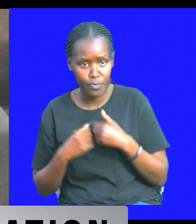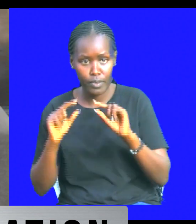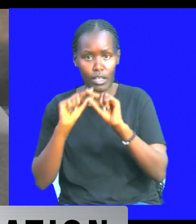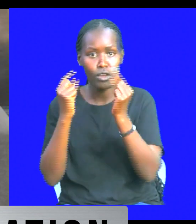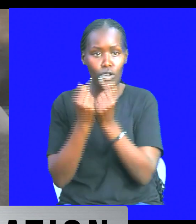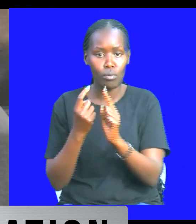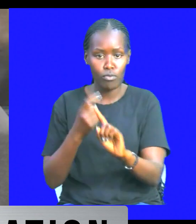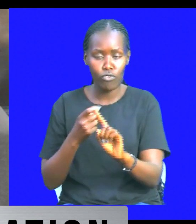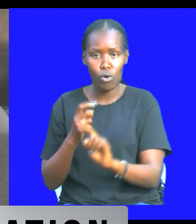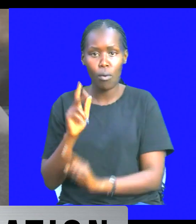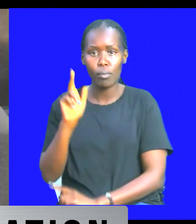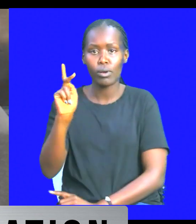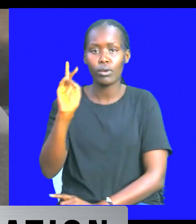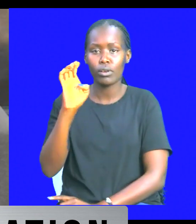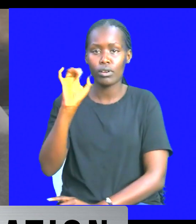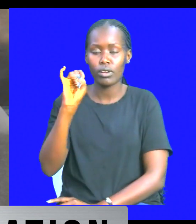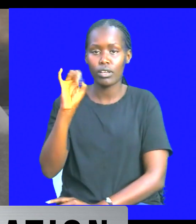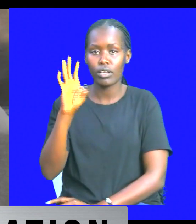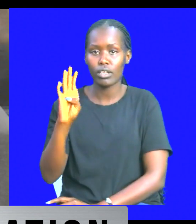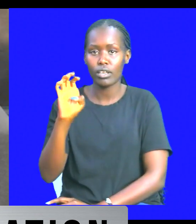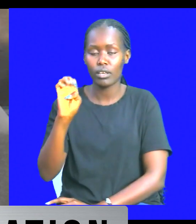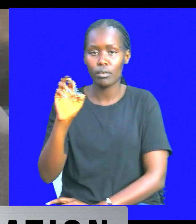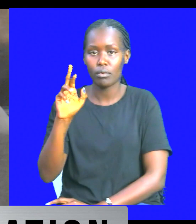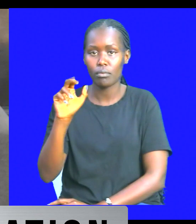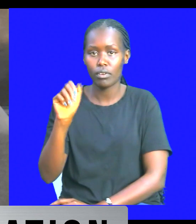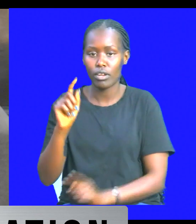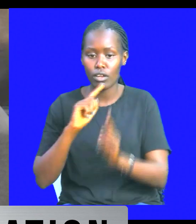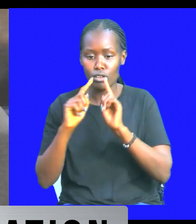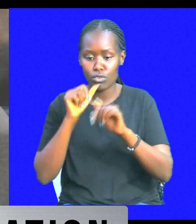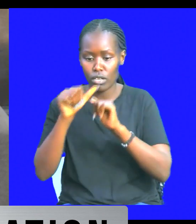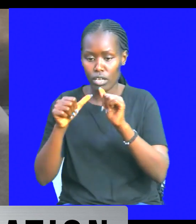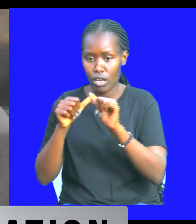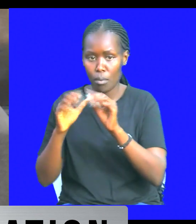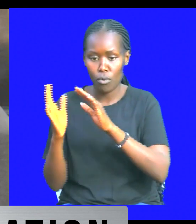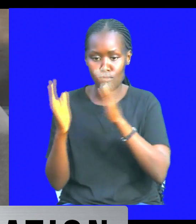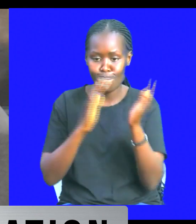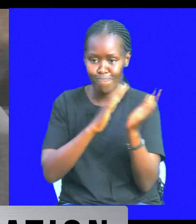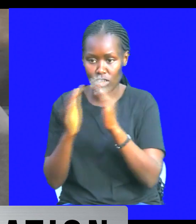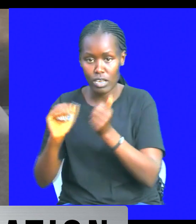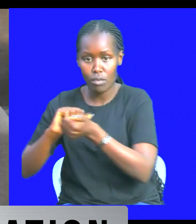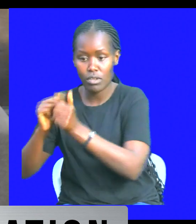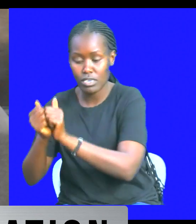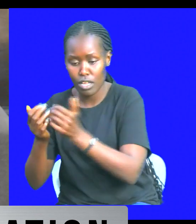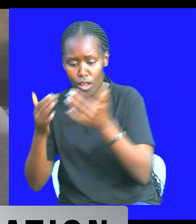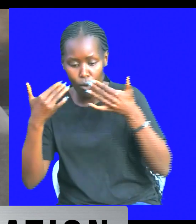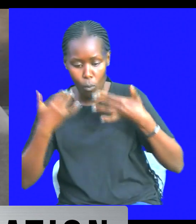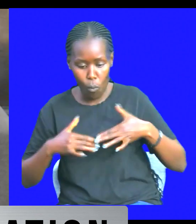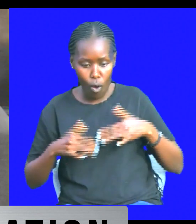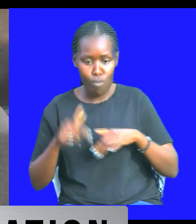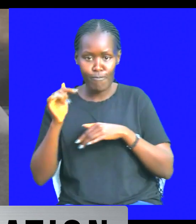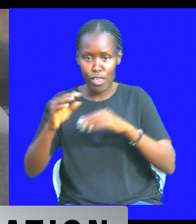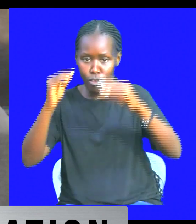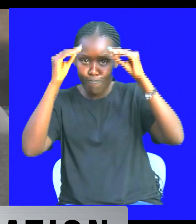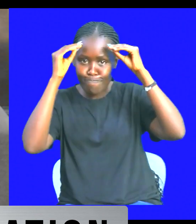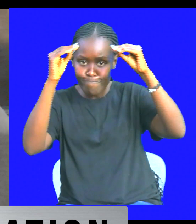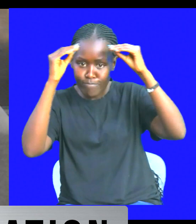from Kibera here. And we are talking about climate change. Wow. Tulifunzwa hapa. Stories are